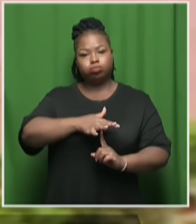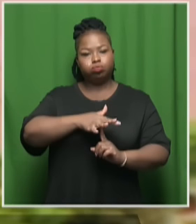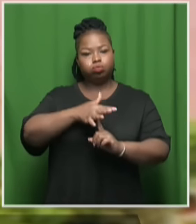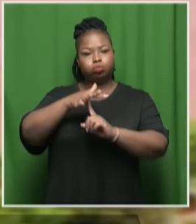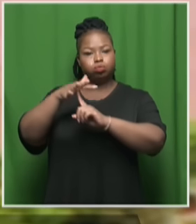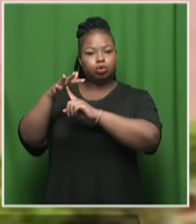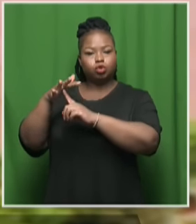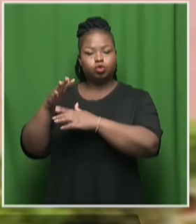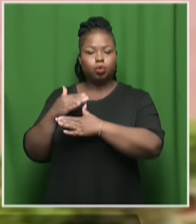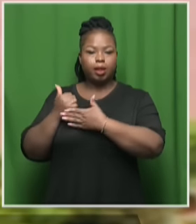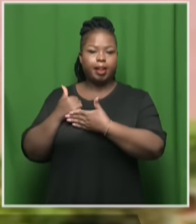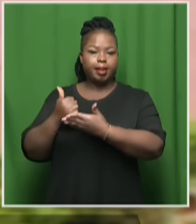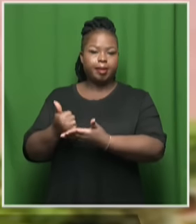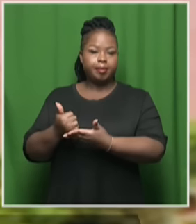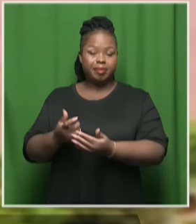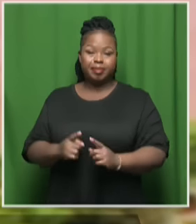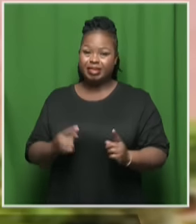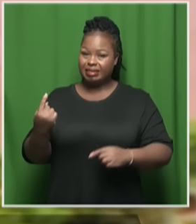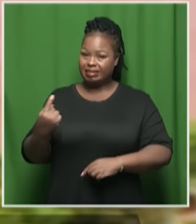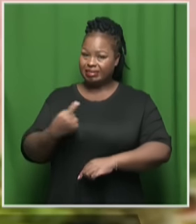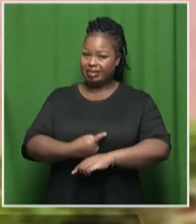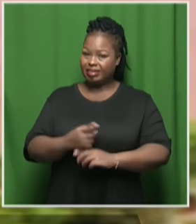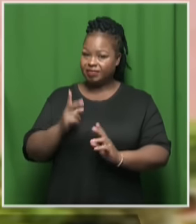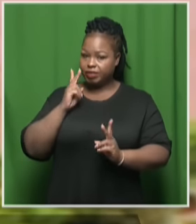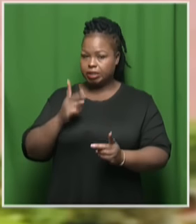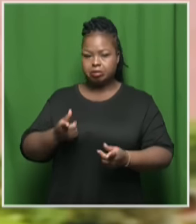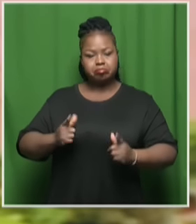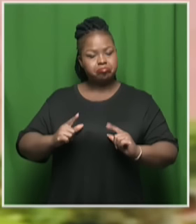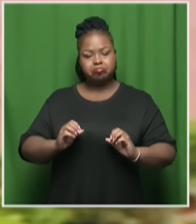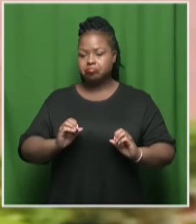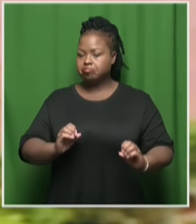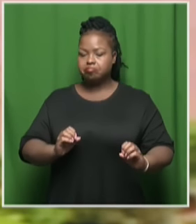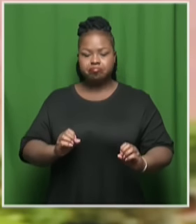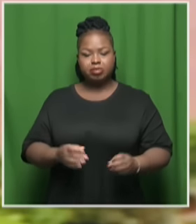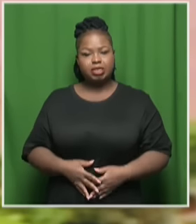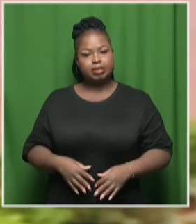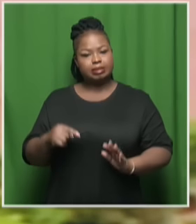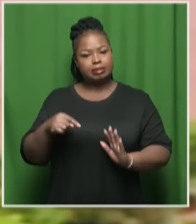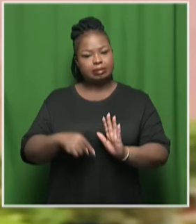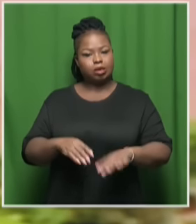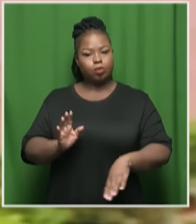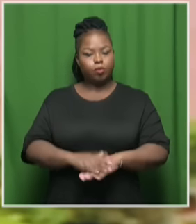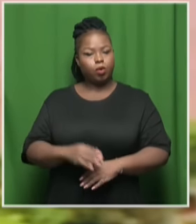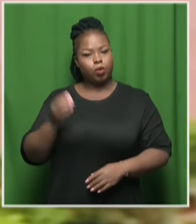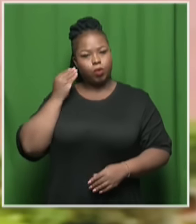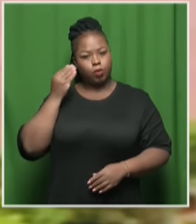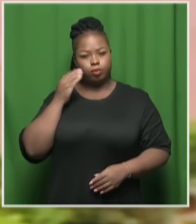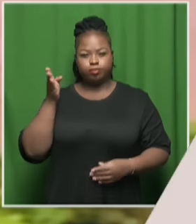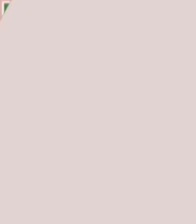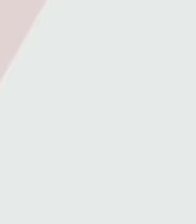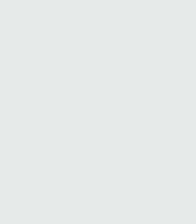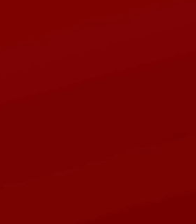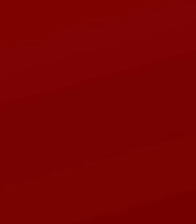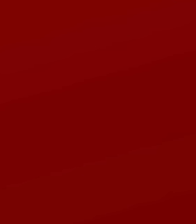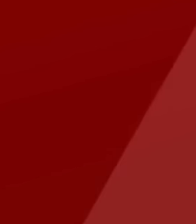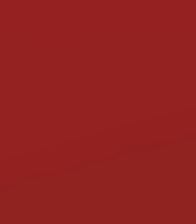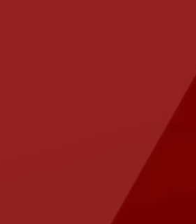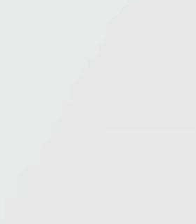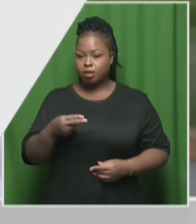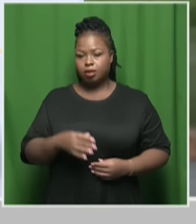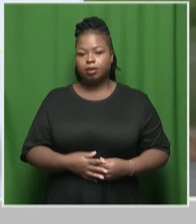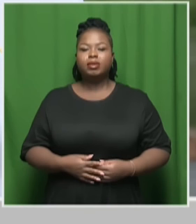been closed and no day visitors are allowed. The SABC News reporter Ulrich Hendriks gives us some more insight on that. Ulrich, a very good morning to